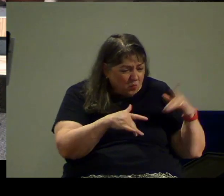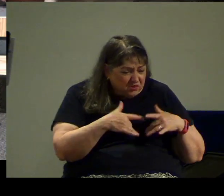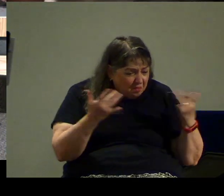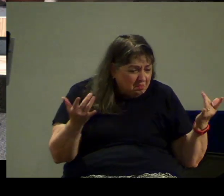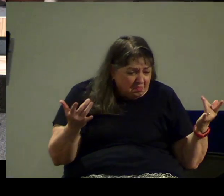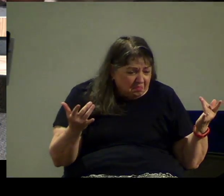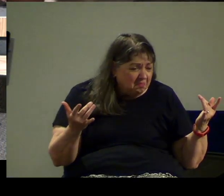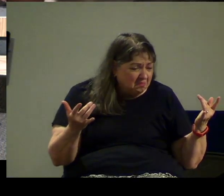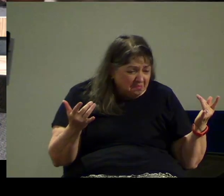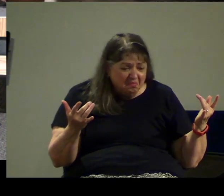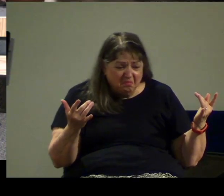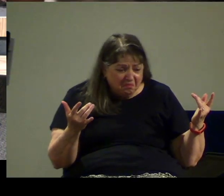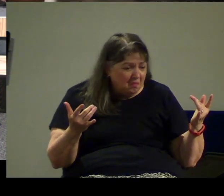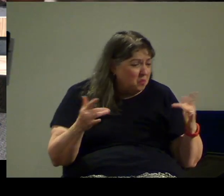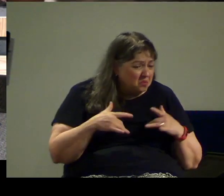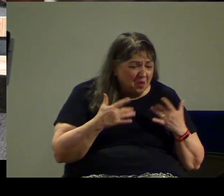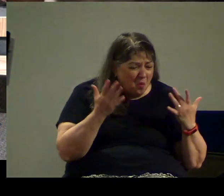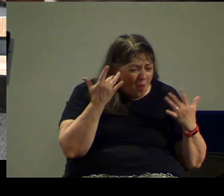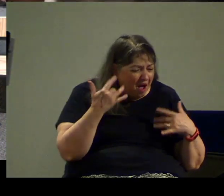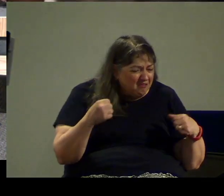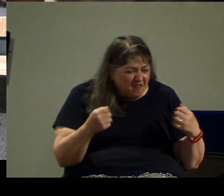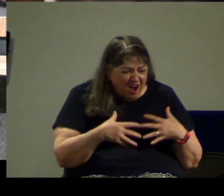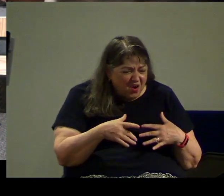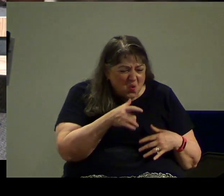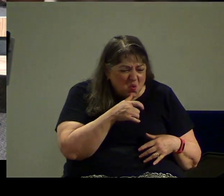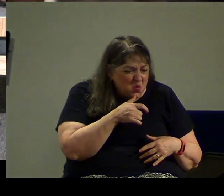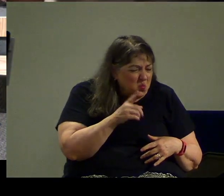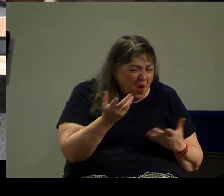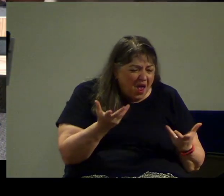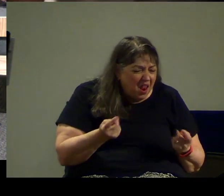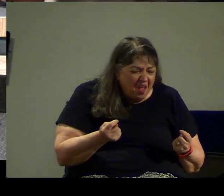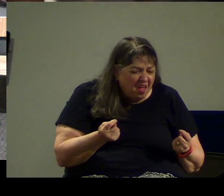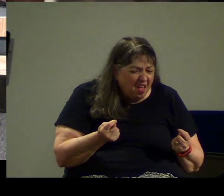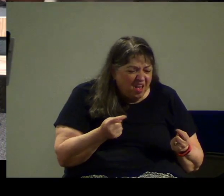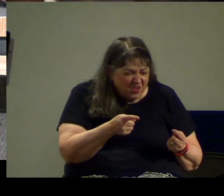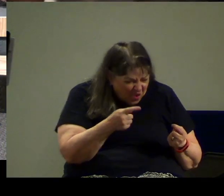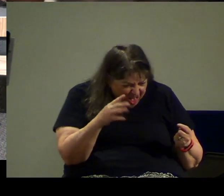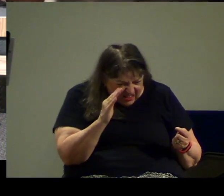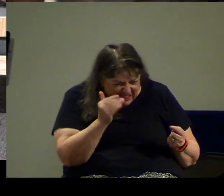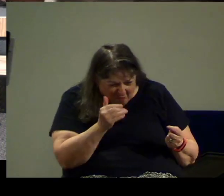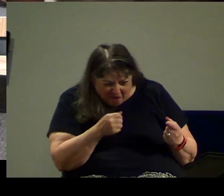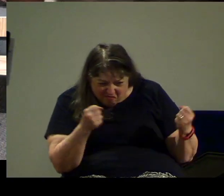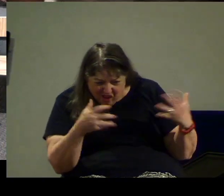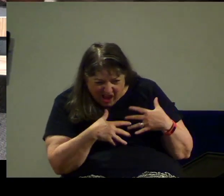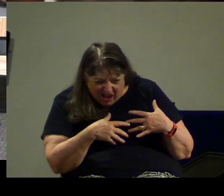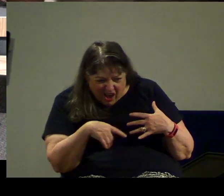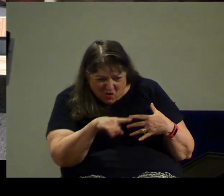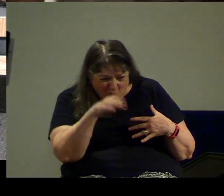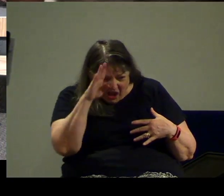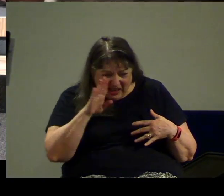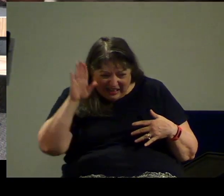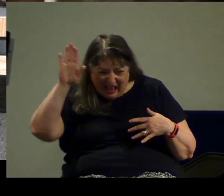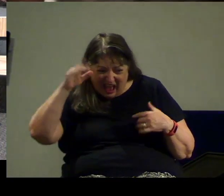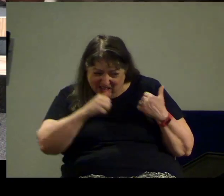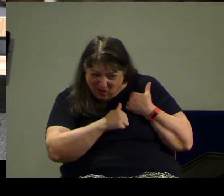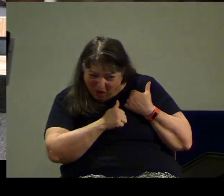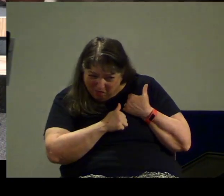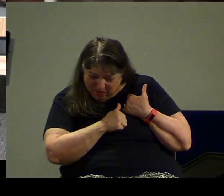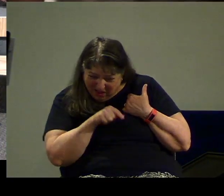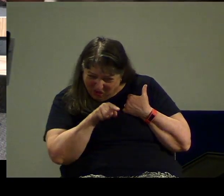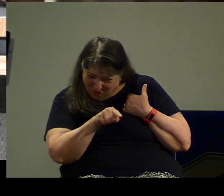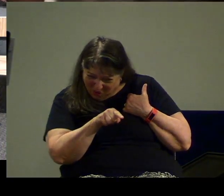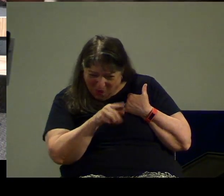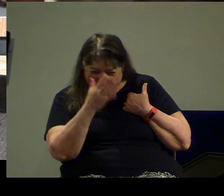here? What are you guys afraid of? Who are you afraid of? You guys are the army of God.